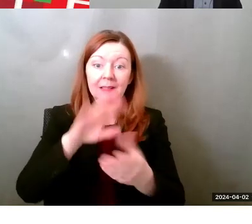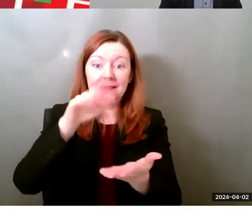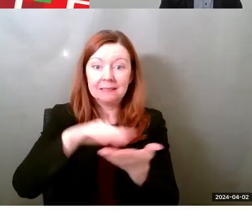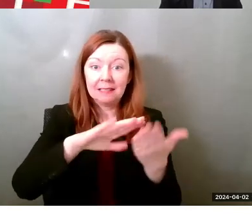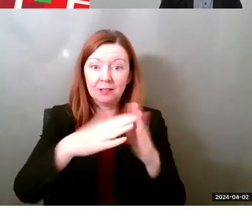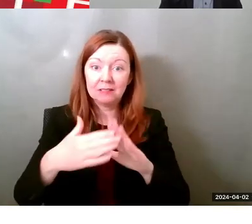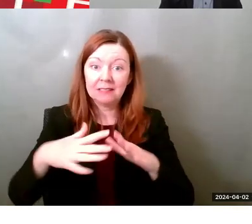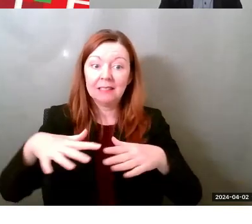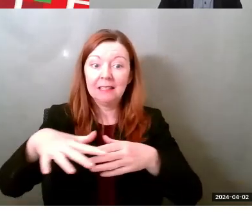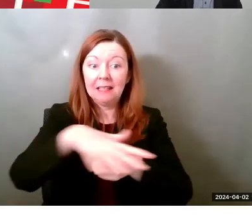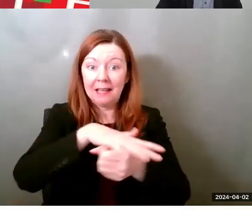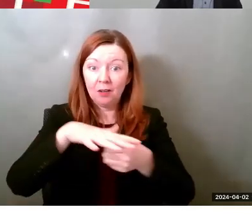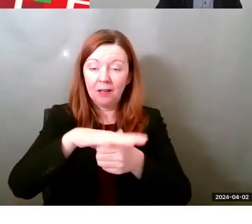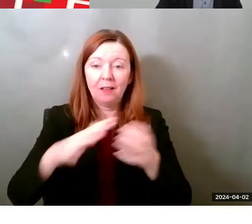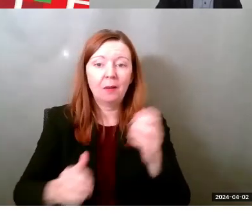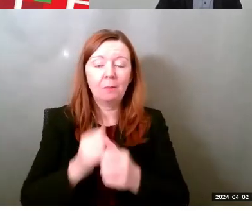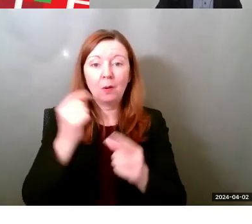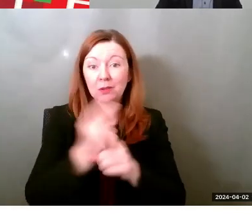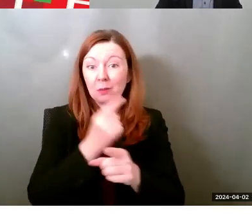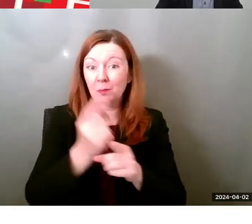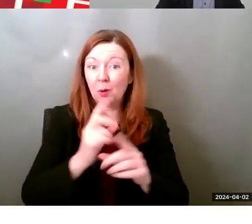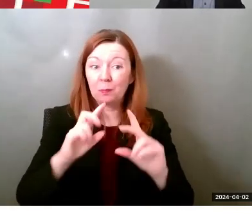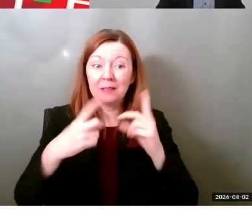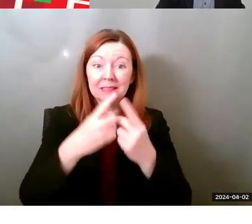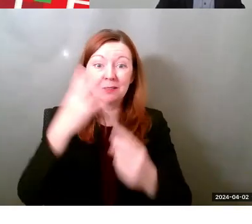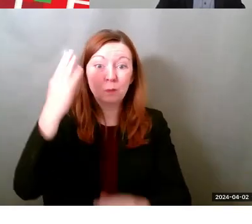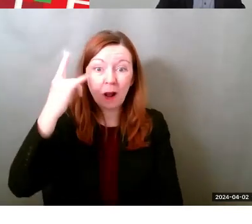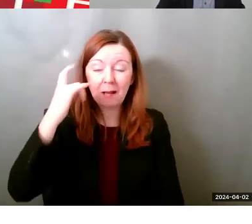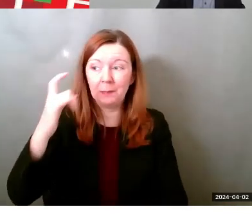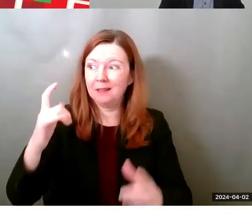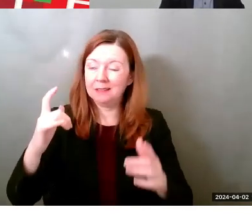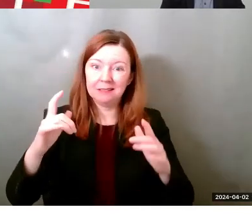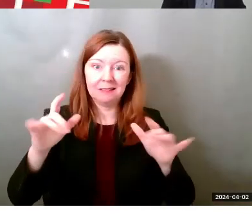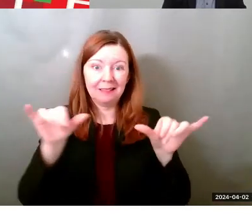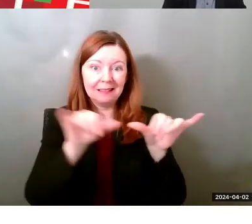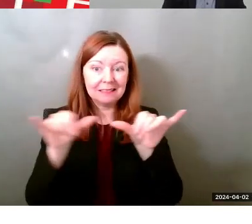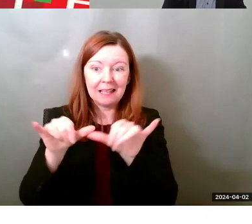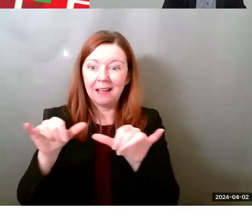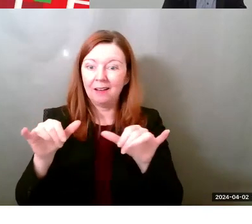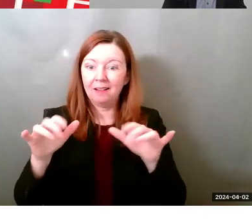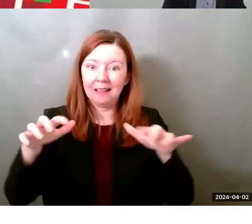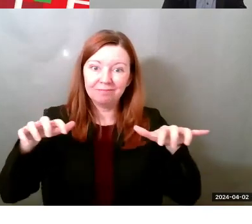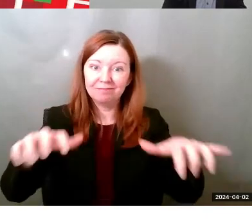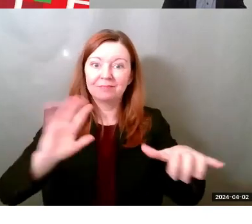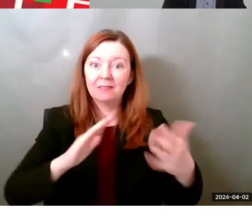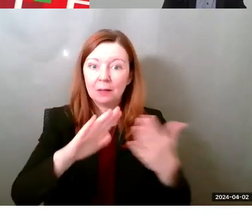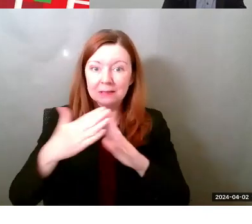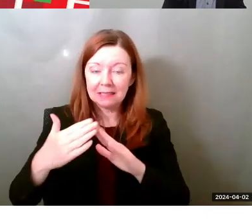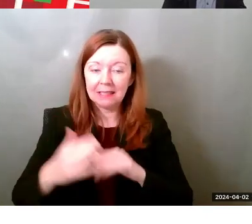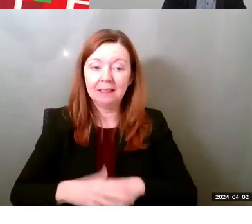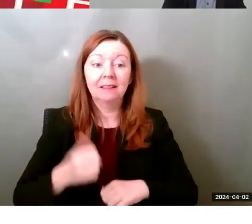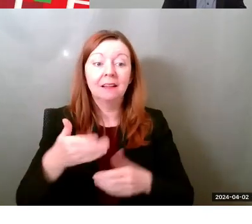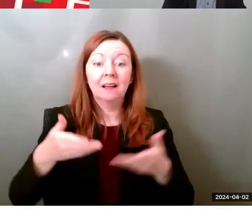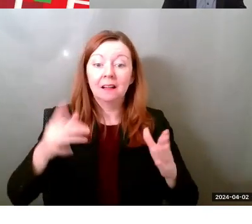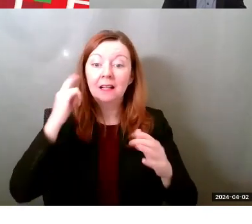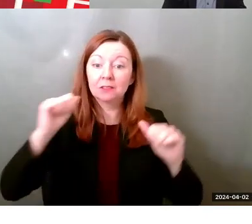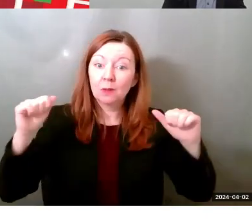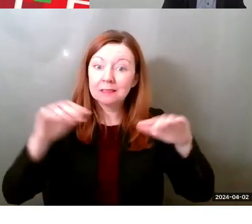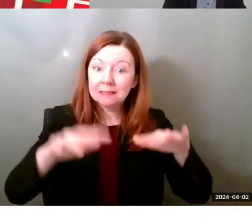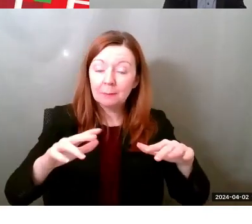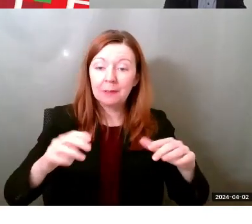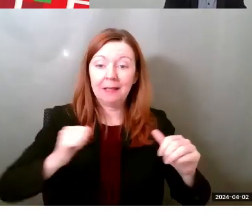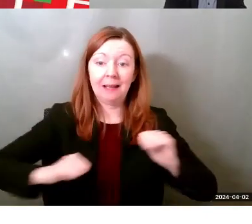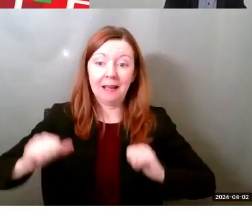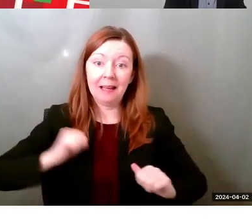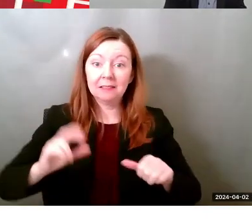area and is the most appropriate district given scale and density of our city. The CMX5 zoning allows for assembly and entertainment uses